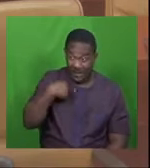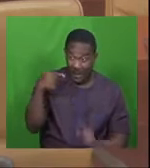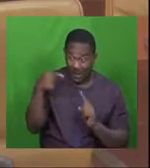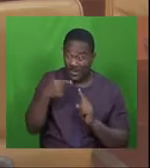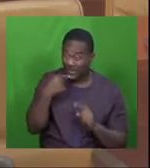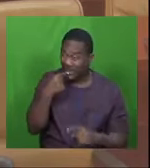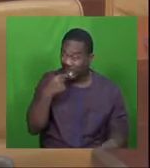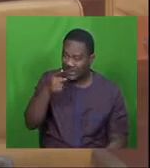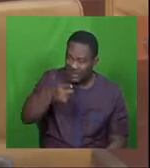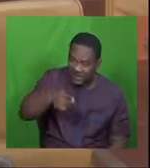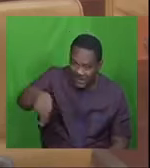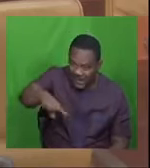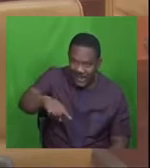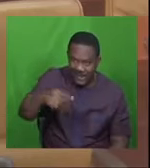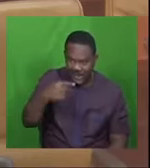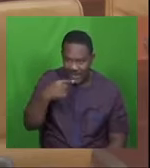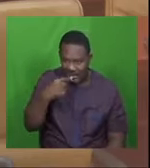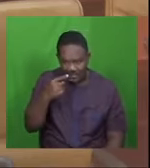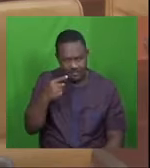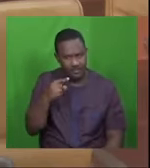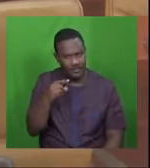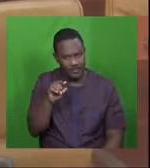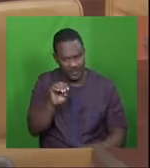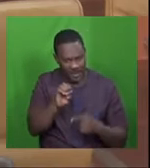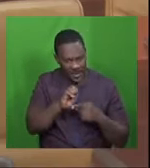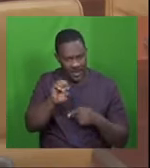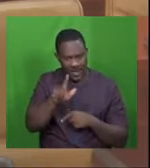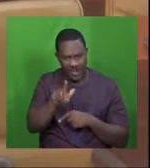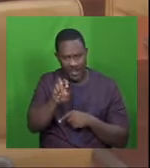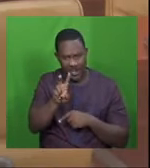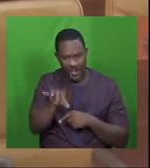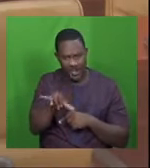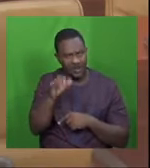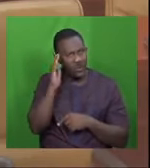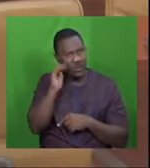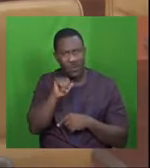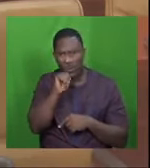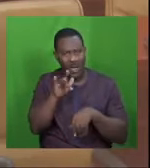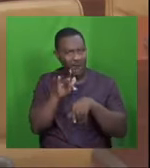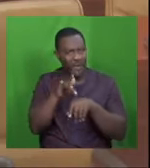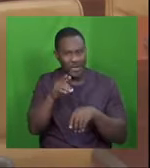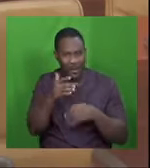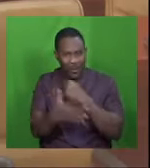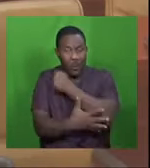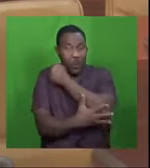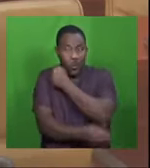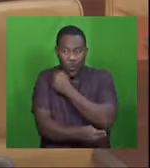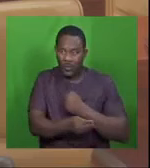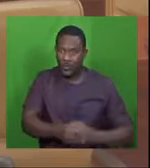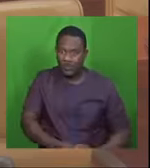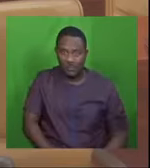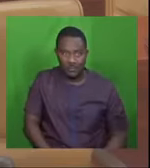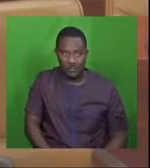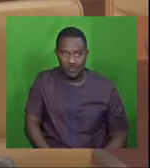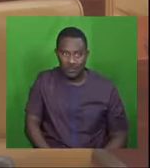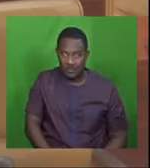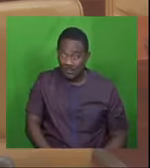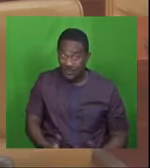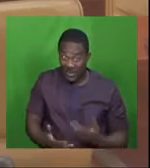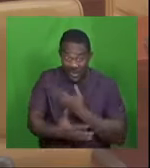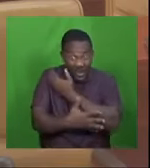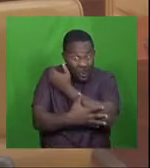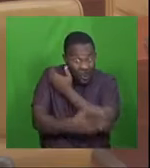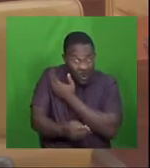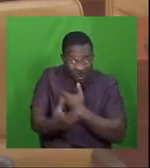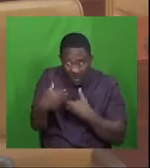they had said that the e-levy is not going to affect the poor. Yes. Mr. Speaker, to the extent that the poor that engage